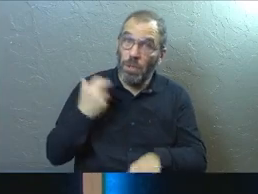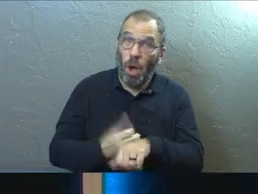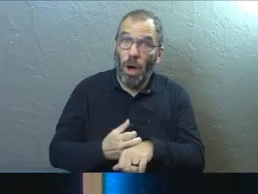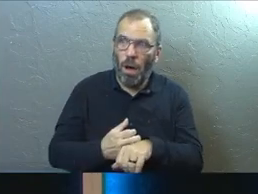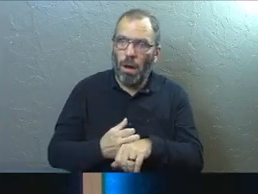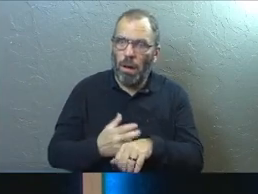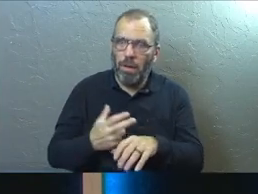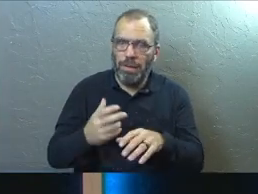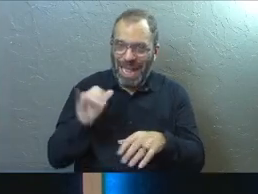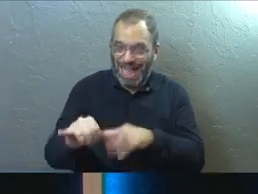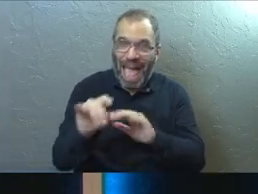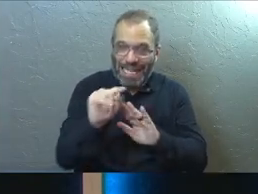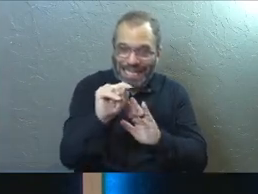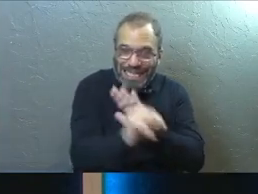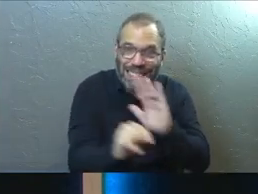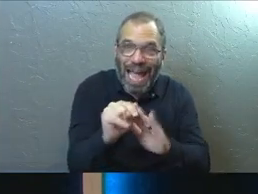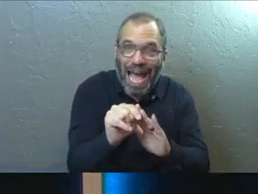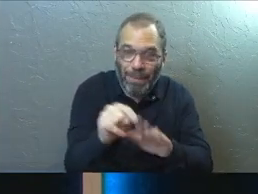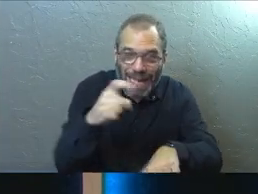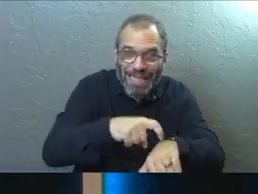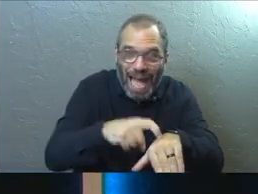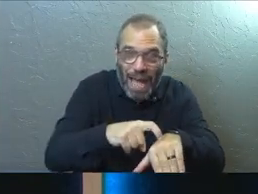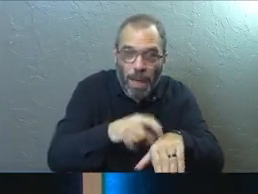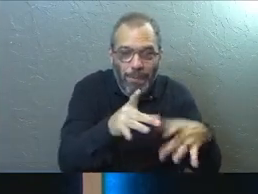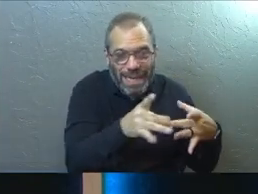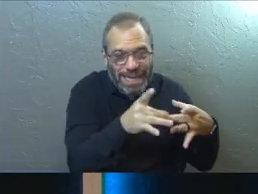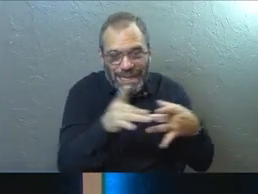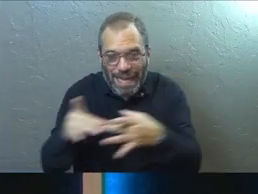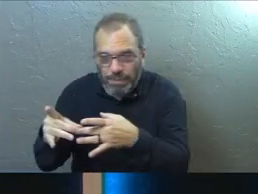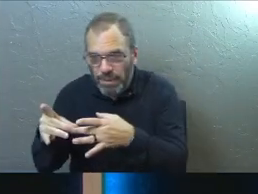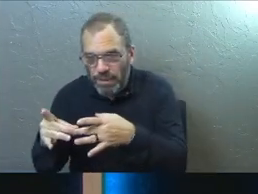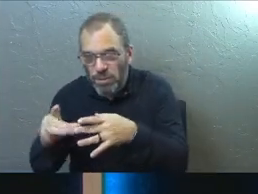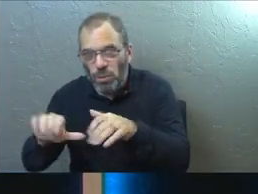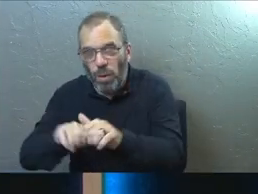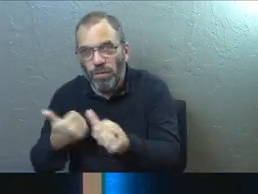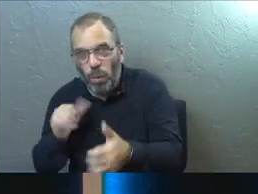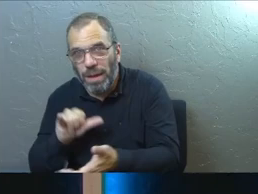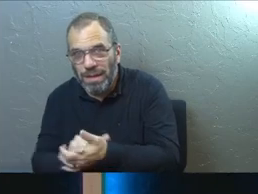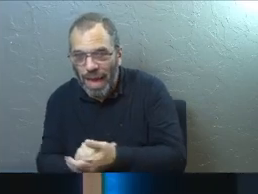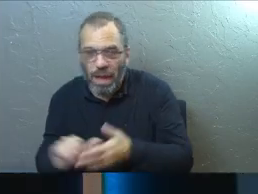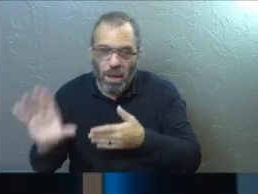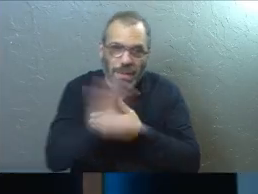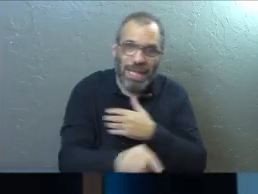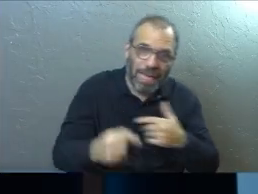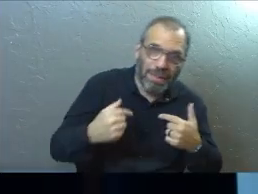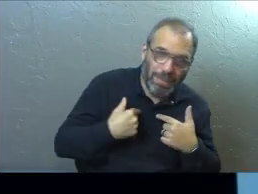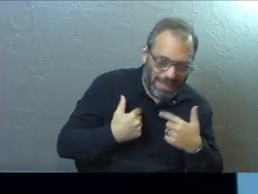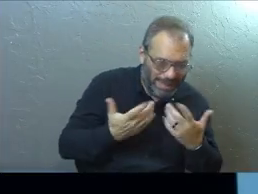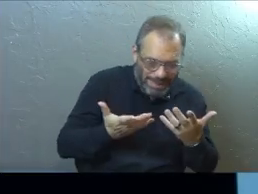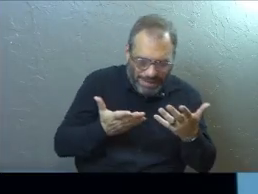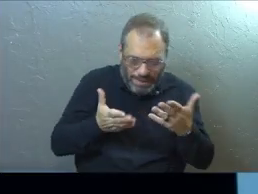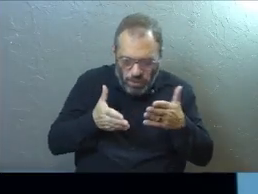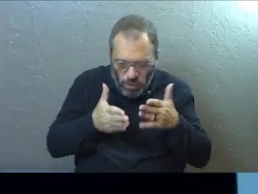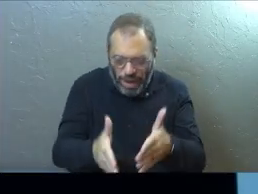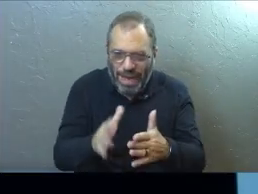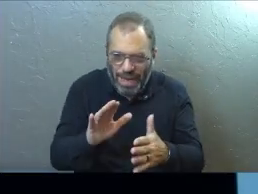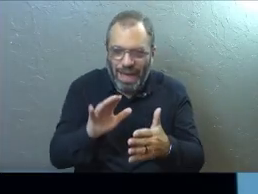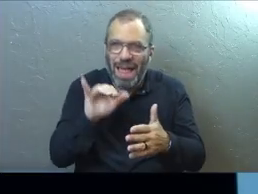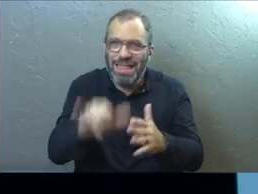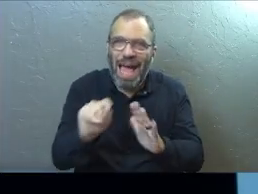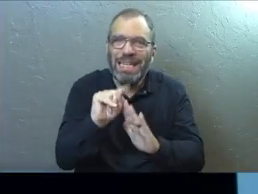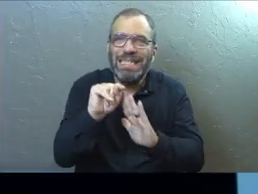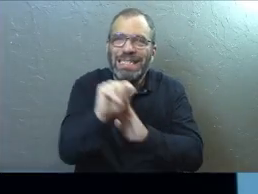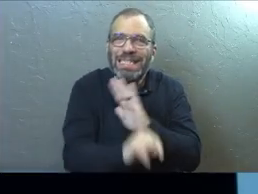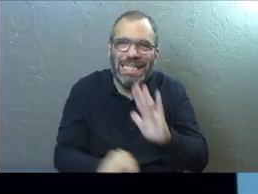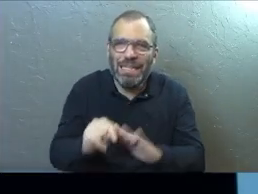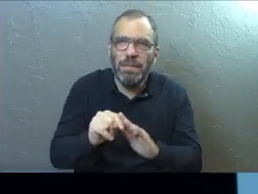and that was difficult in the moment. But that's where God led me to avoid this. And that's how God protected me in this little way in that season. That's how